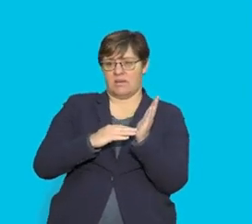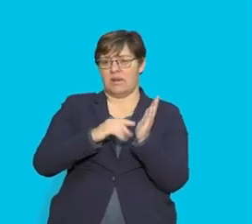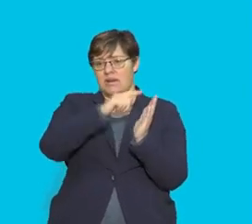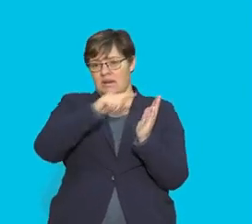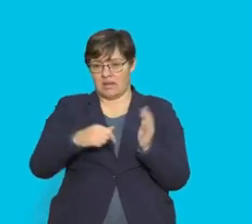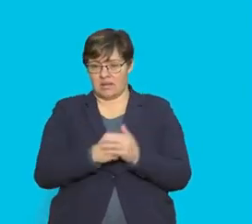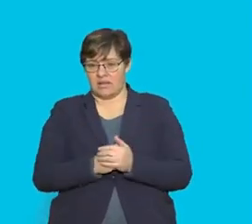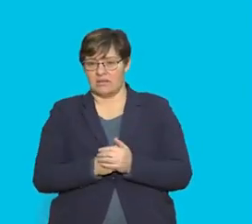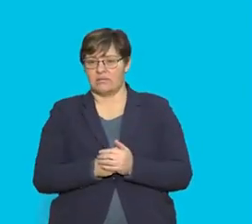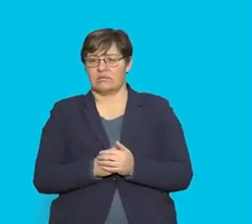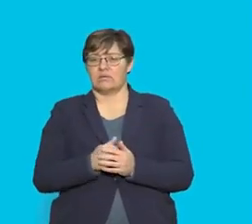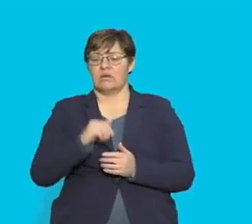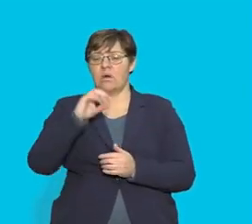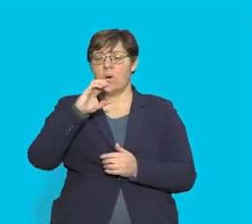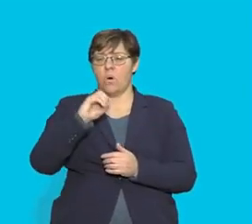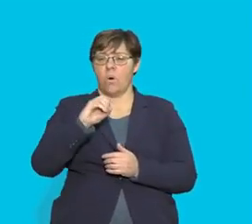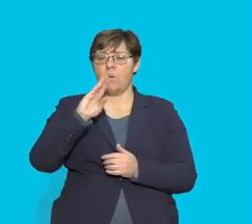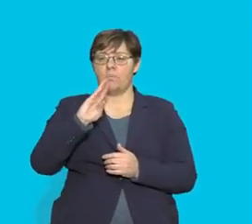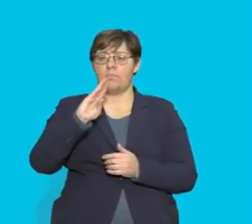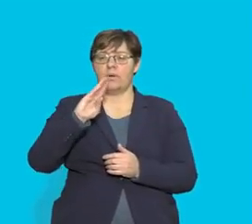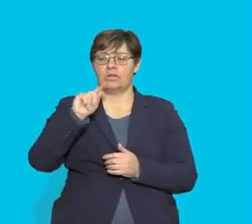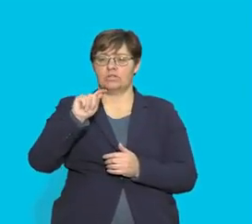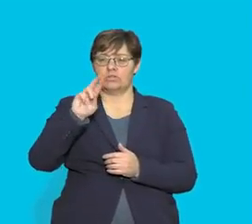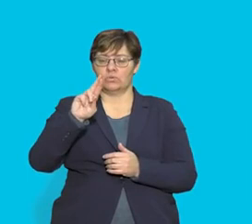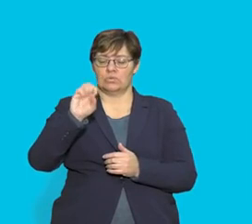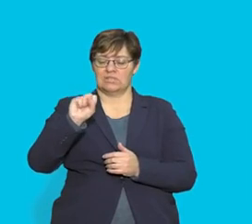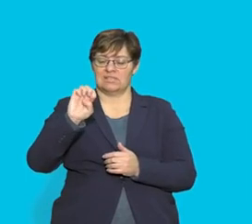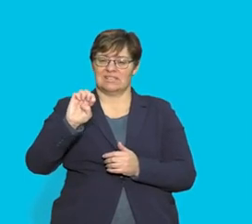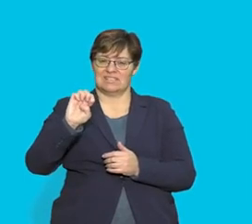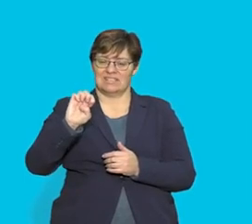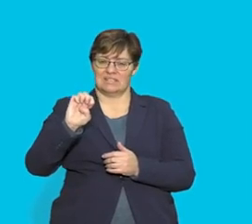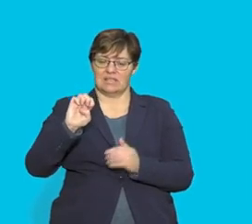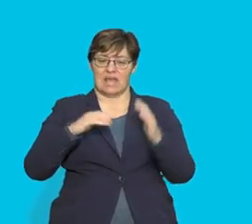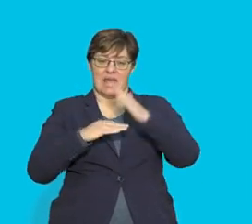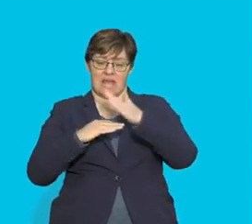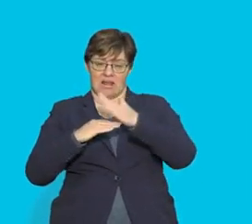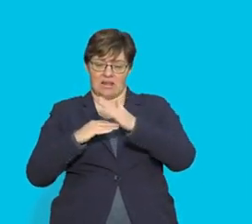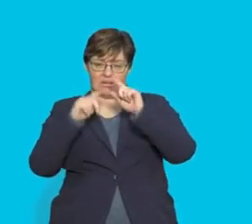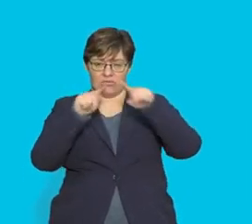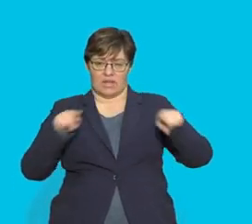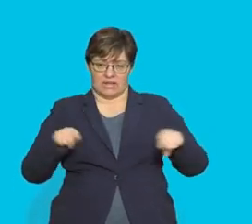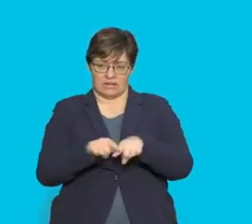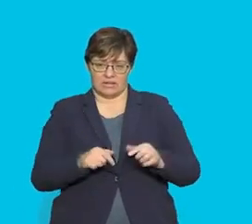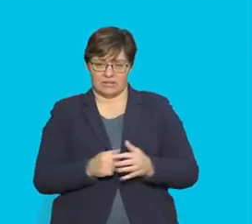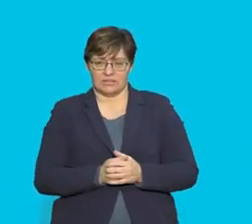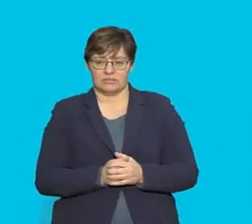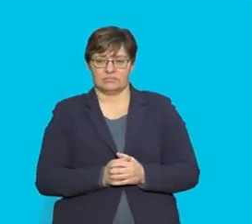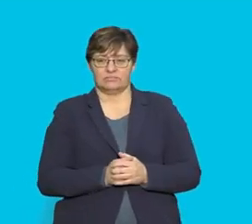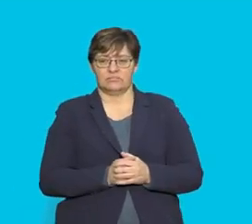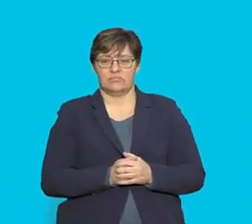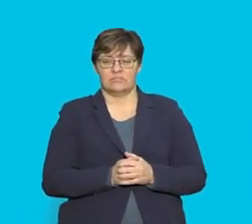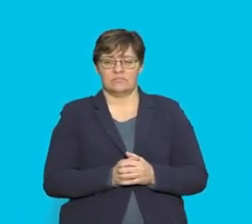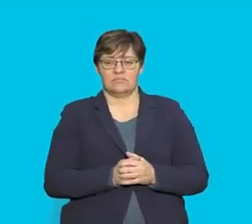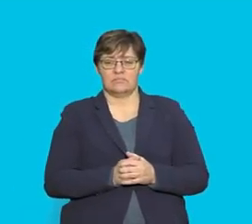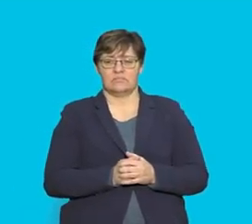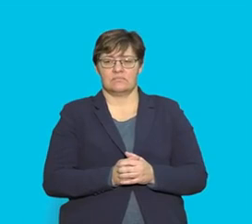a result, I will call this an obtused angle or an obtuse angled triangle.